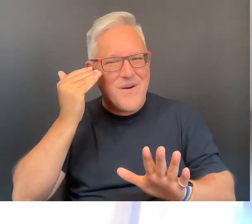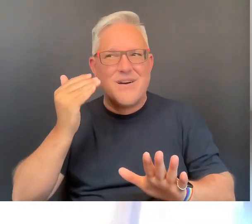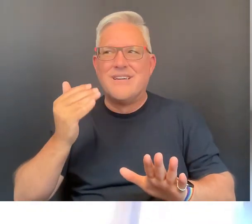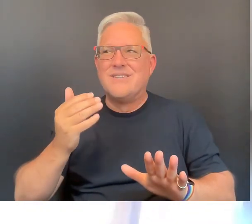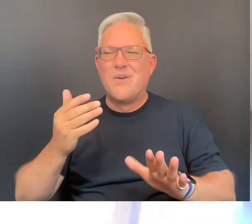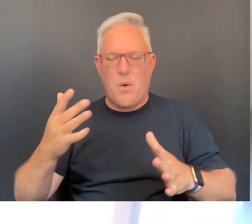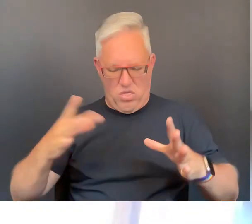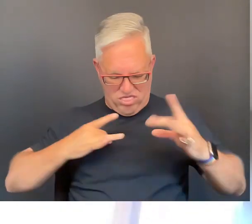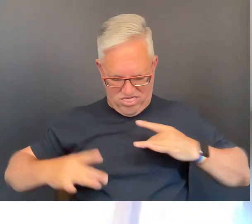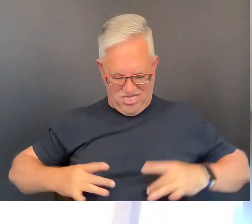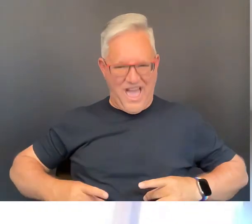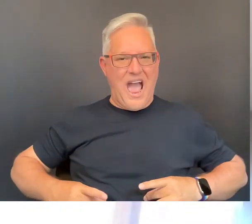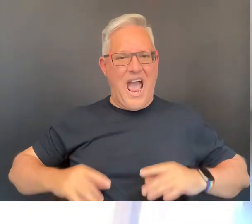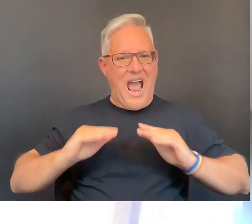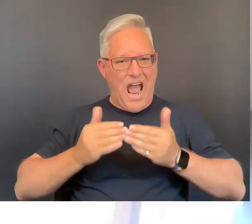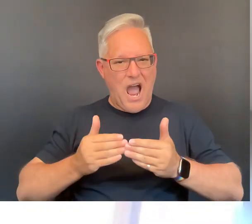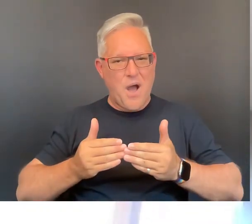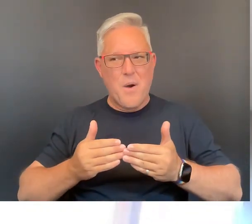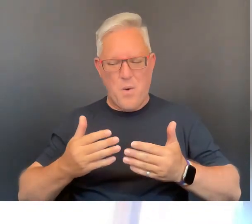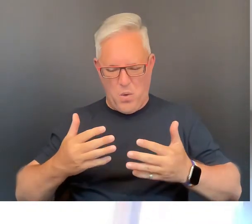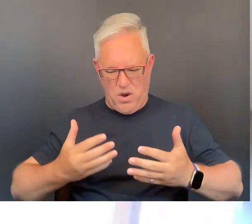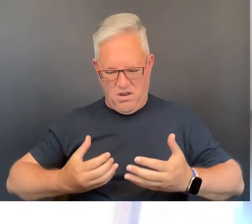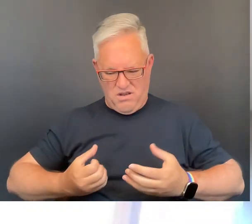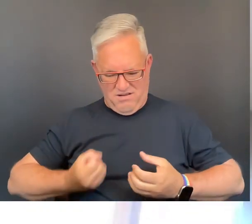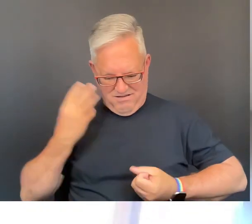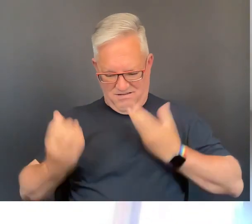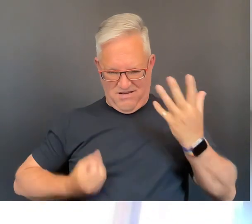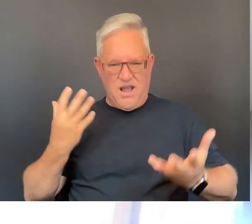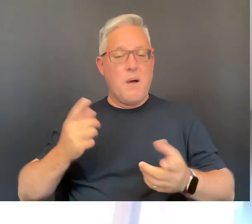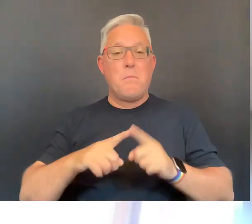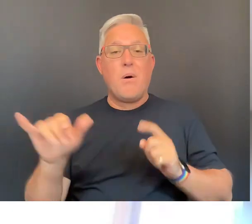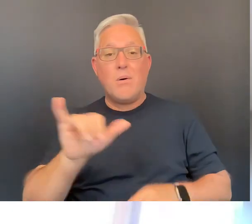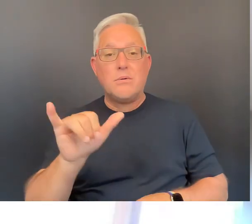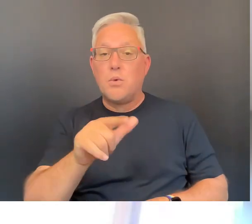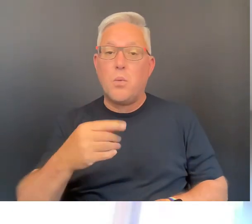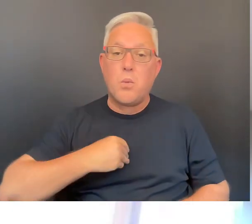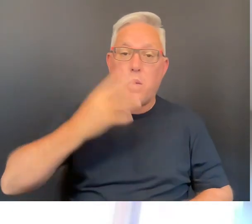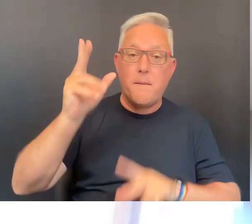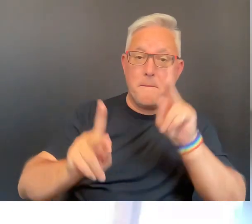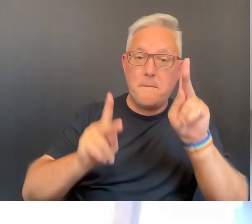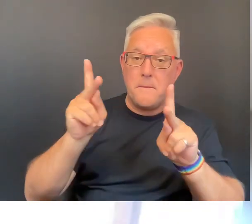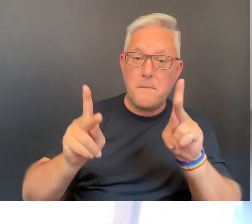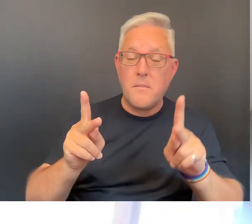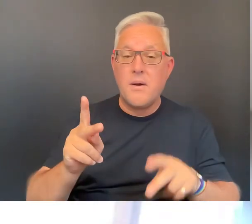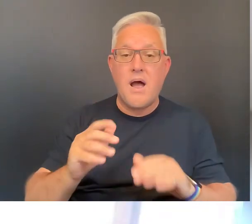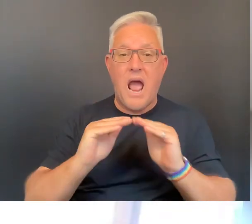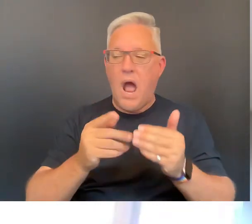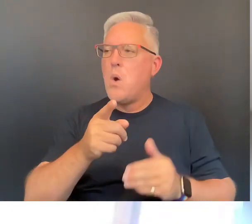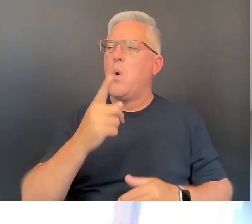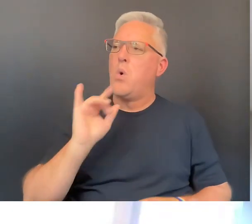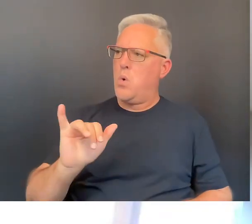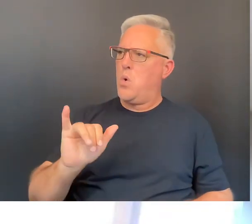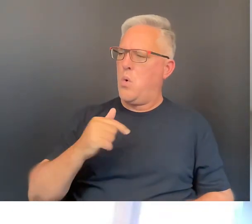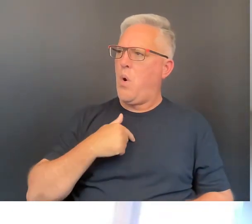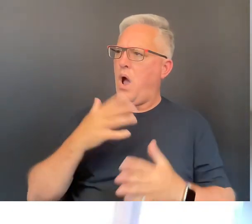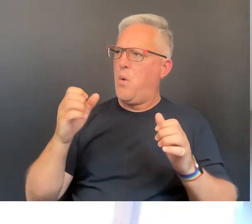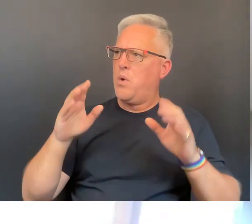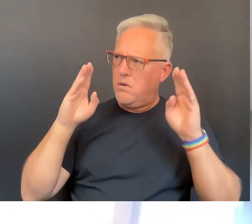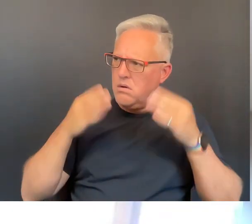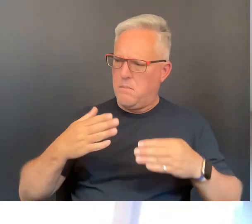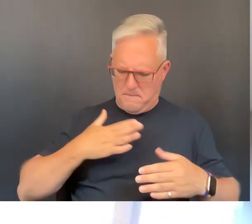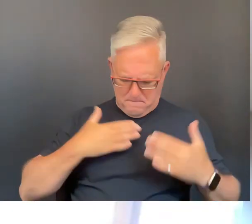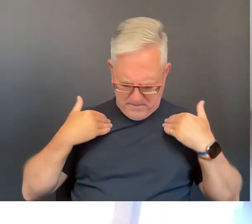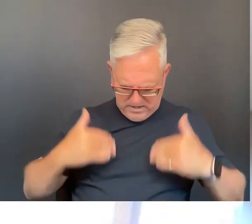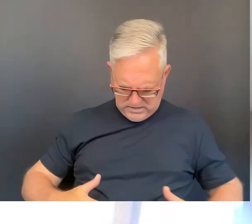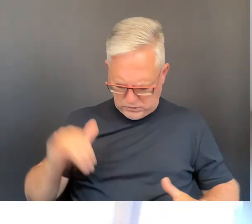intentionally for white folks to be able to say, okay, I want to work on this in